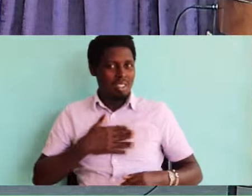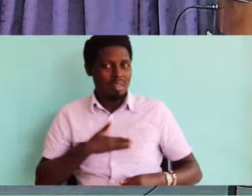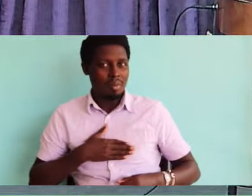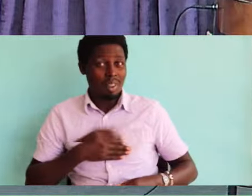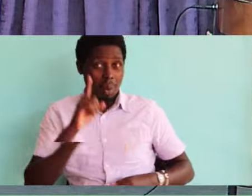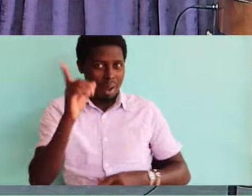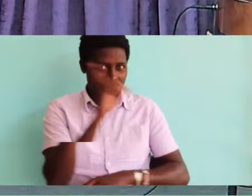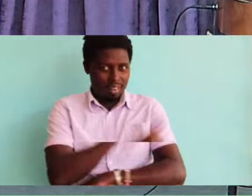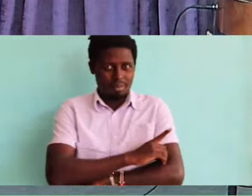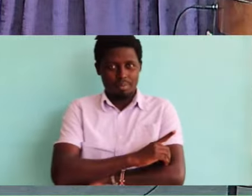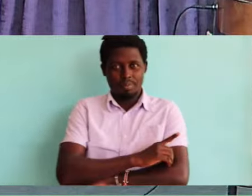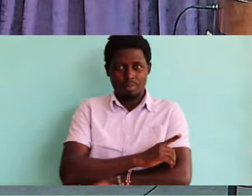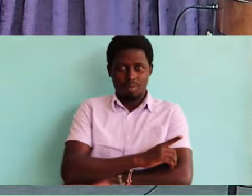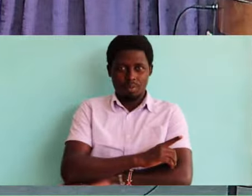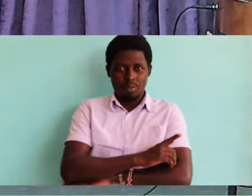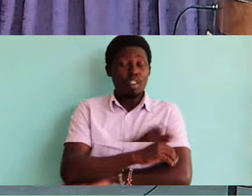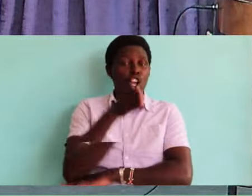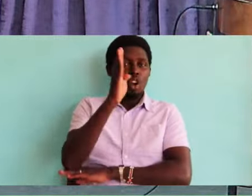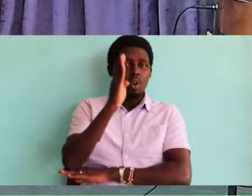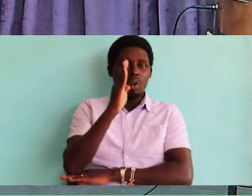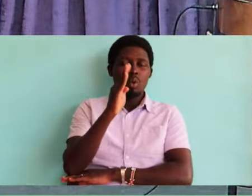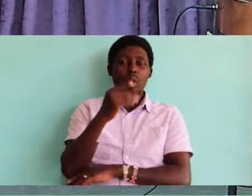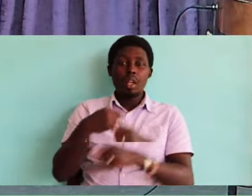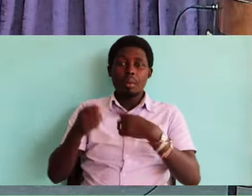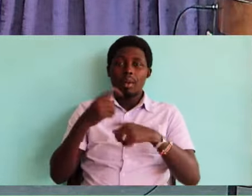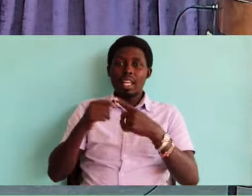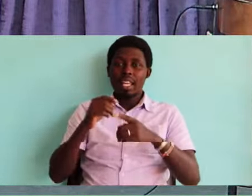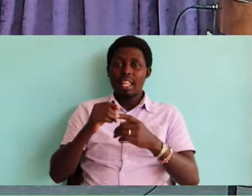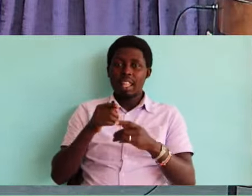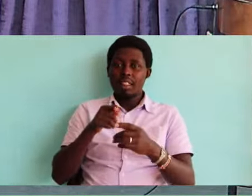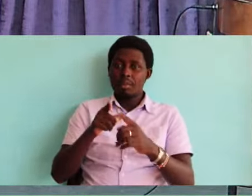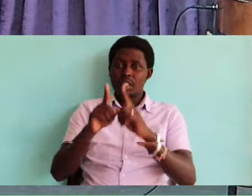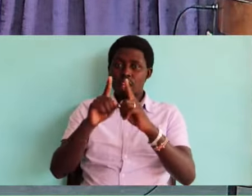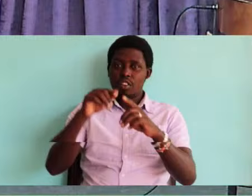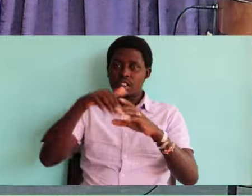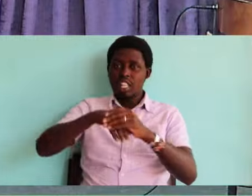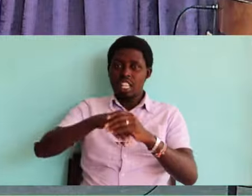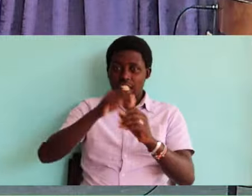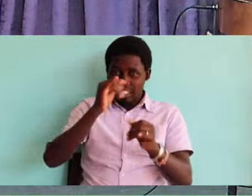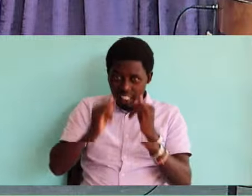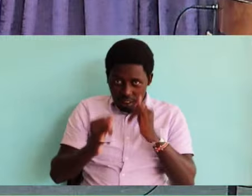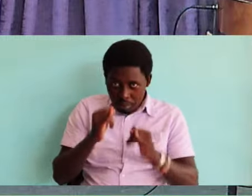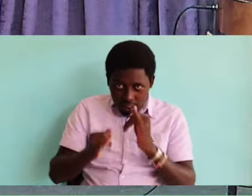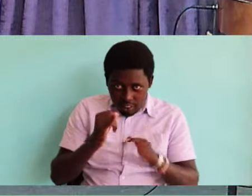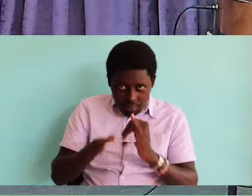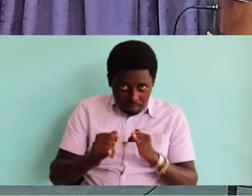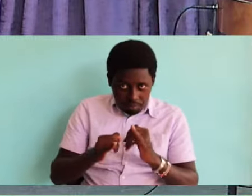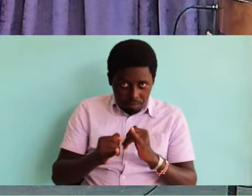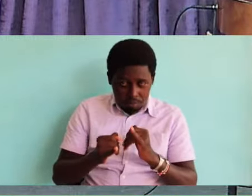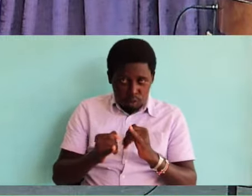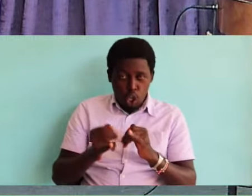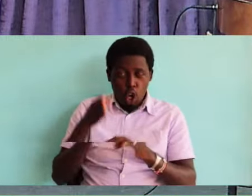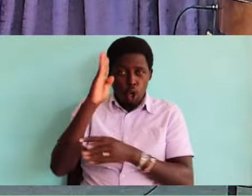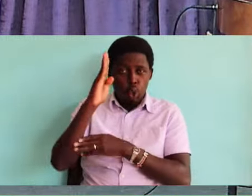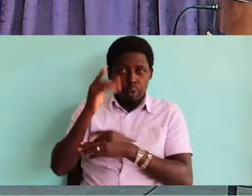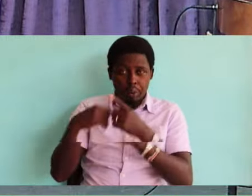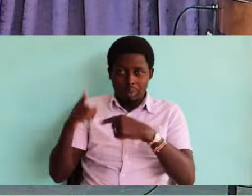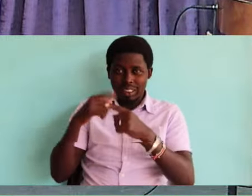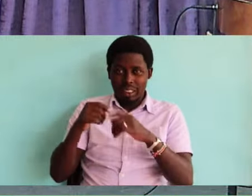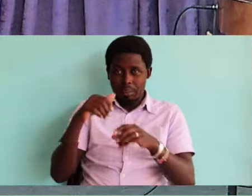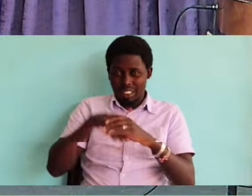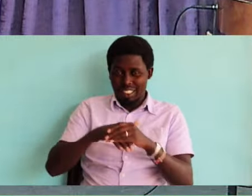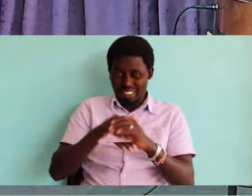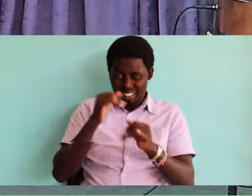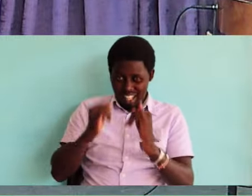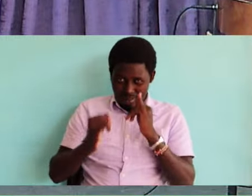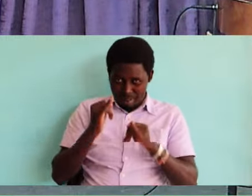day God will bring them to account. God will bring them to account.